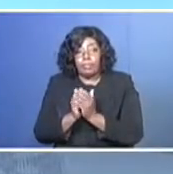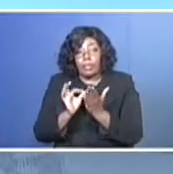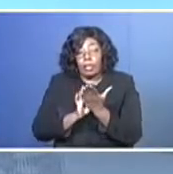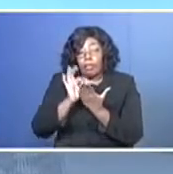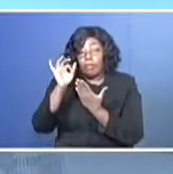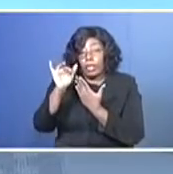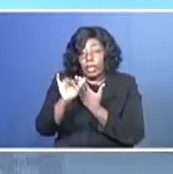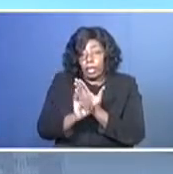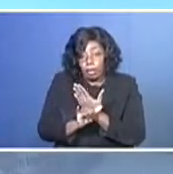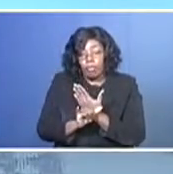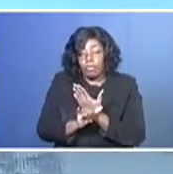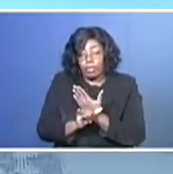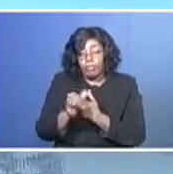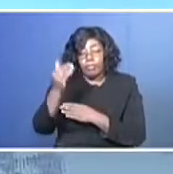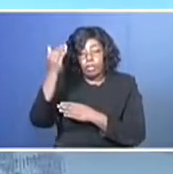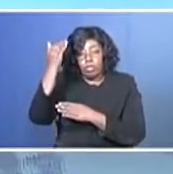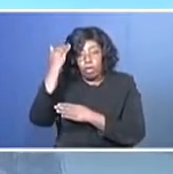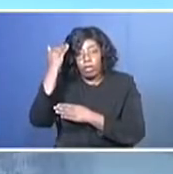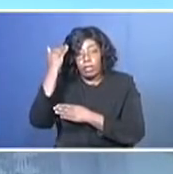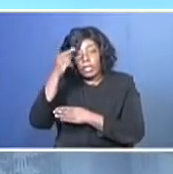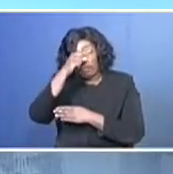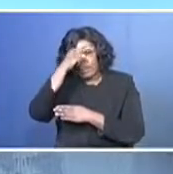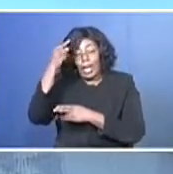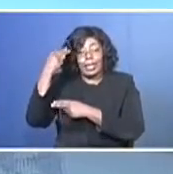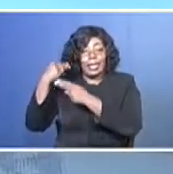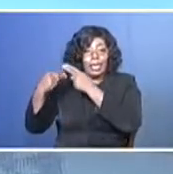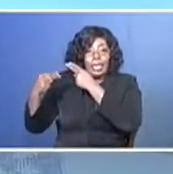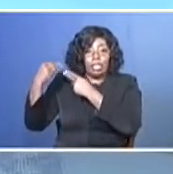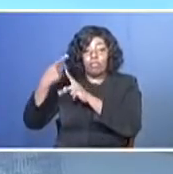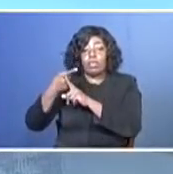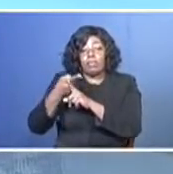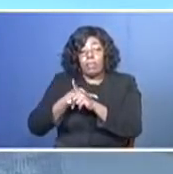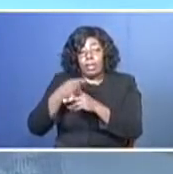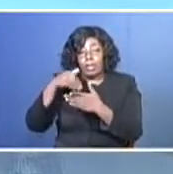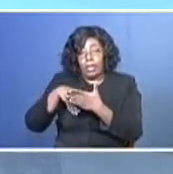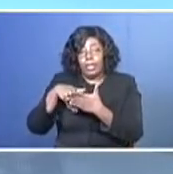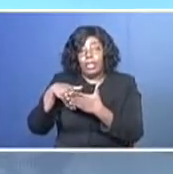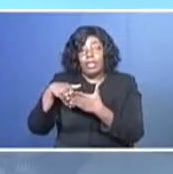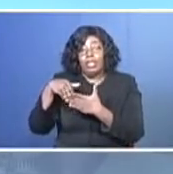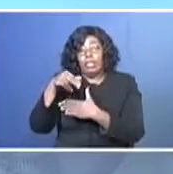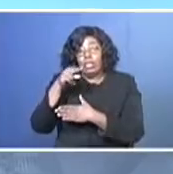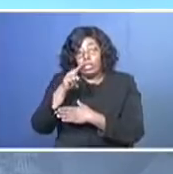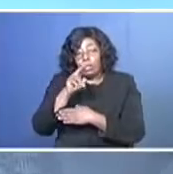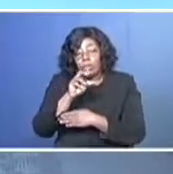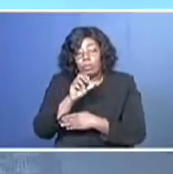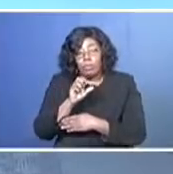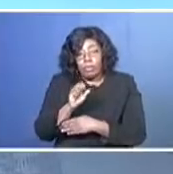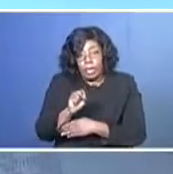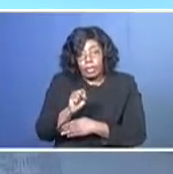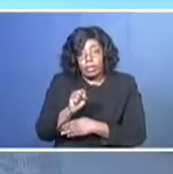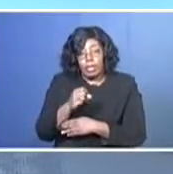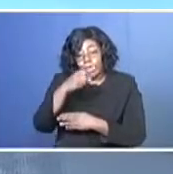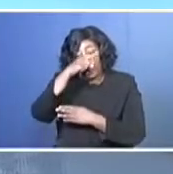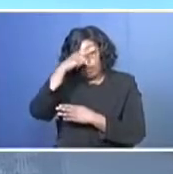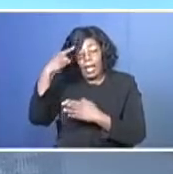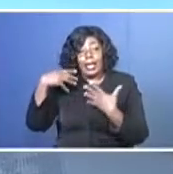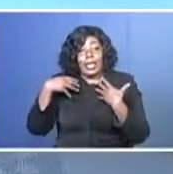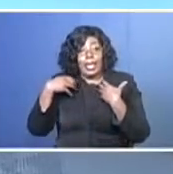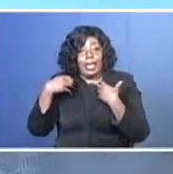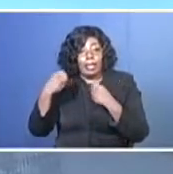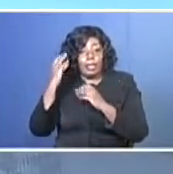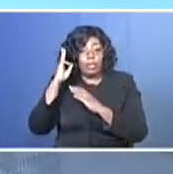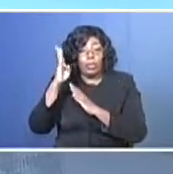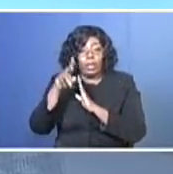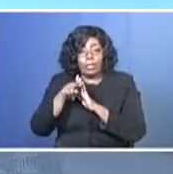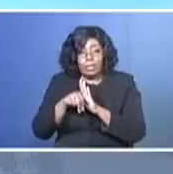February long been recognized as Black History Month in the United States, and this year's theme, Black Health and Wellness.